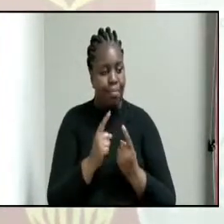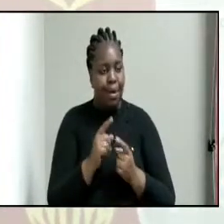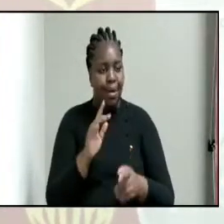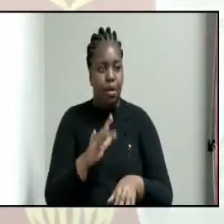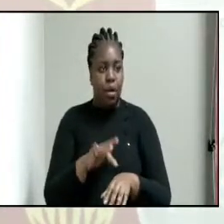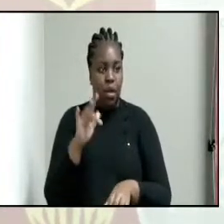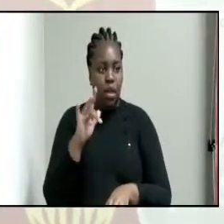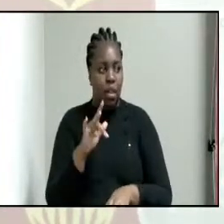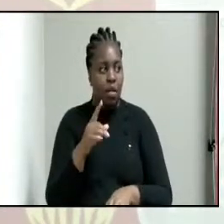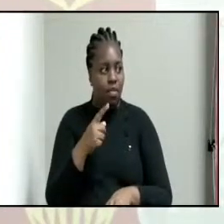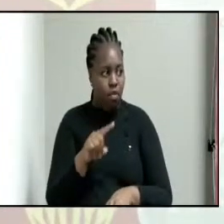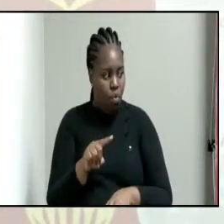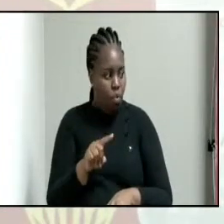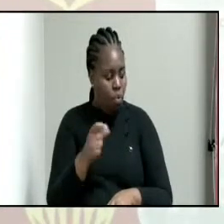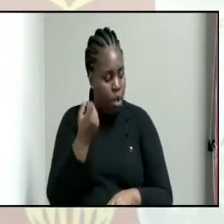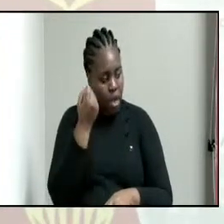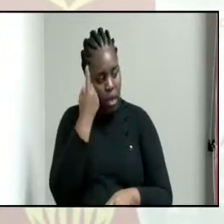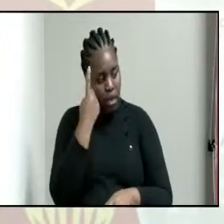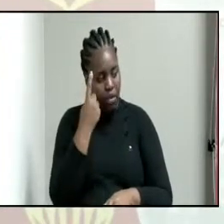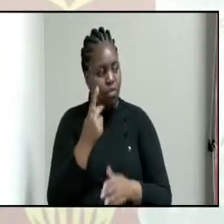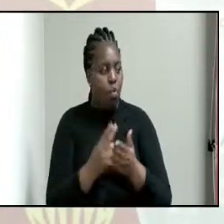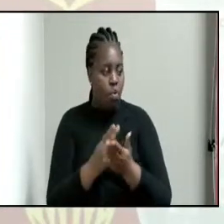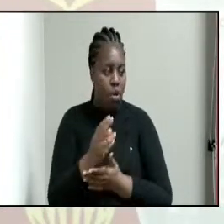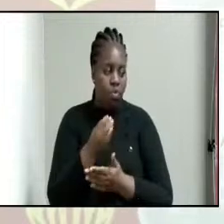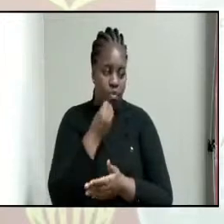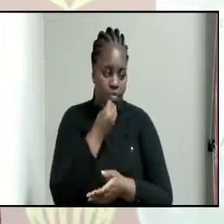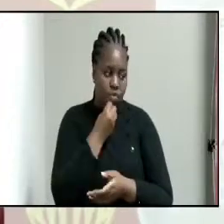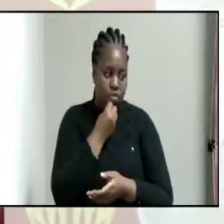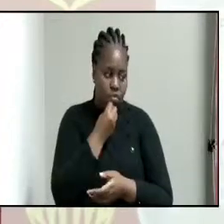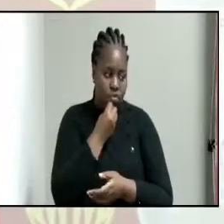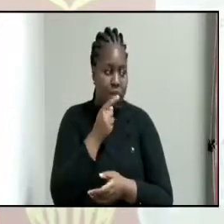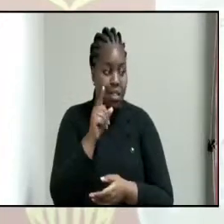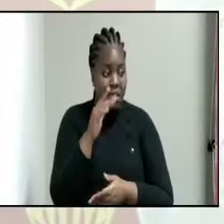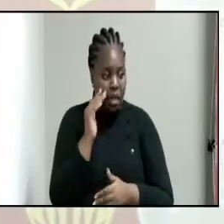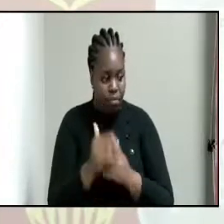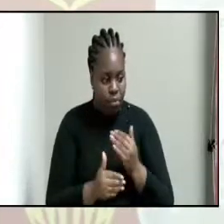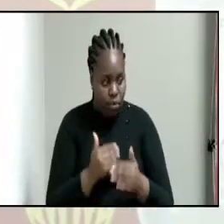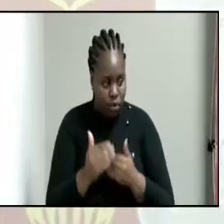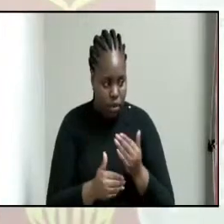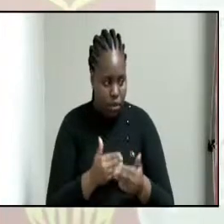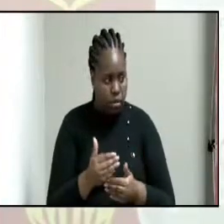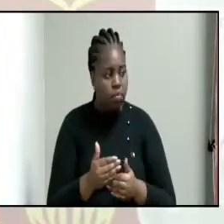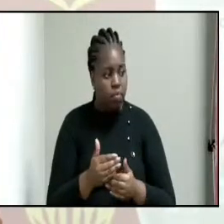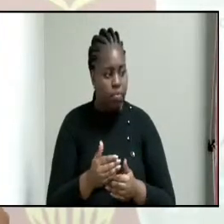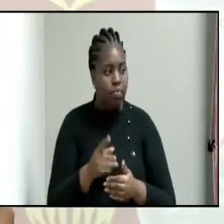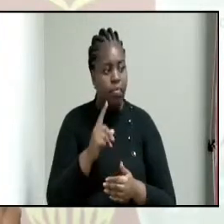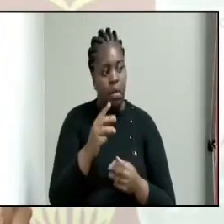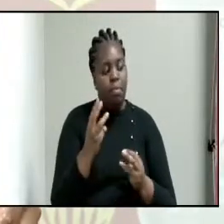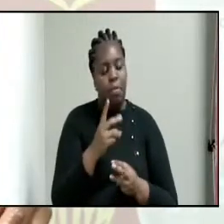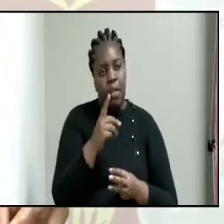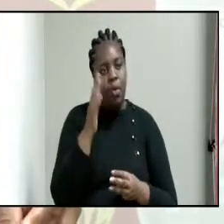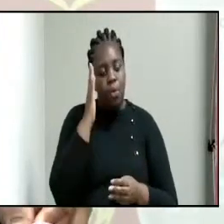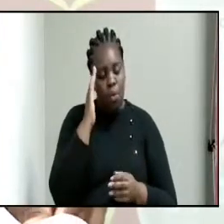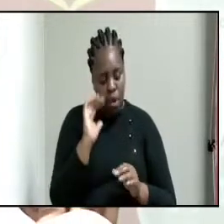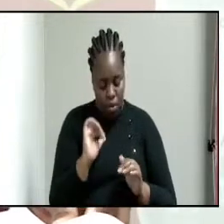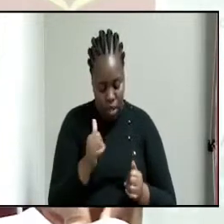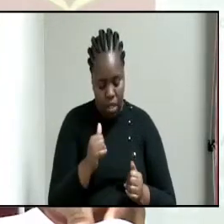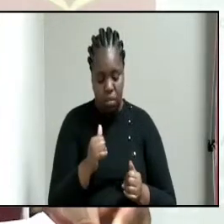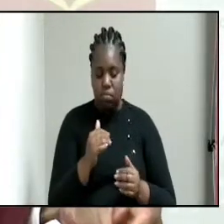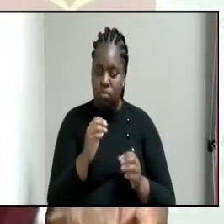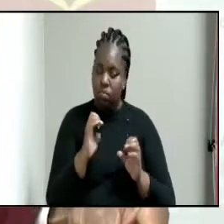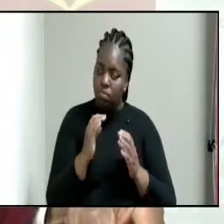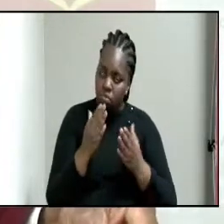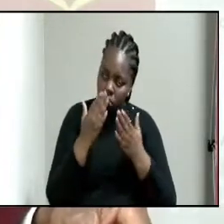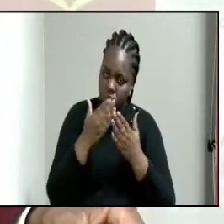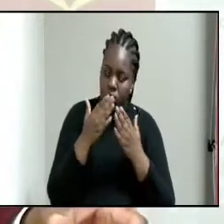critical also in terms of the realization of the right to food. If that process is expedited and people are well equipped and educated in